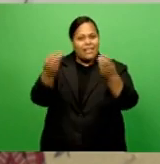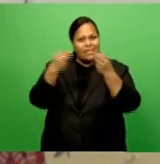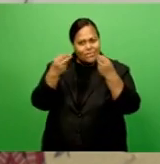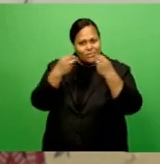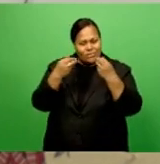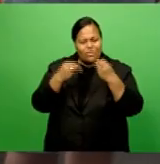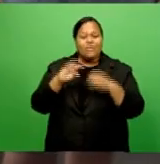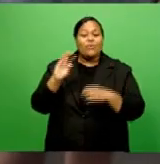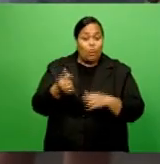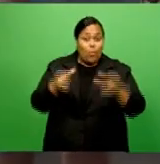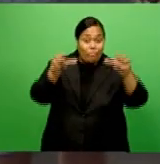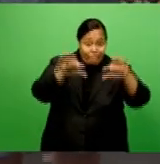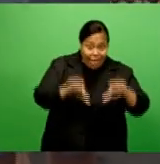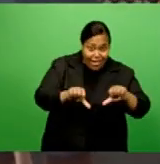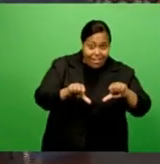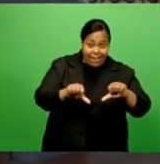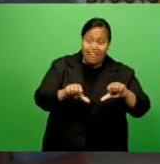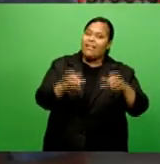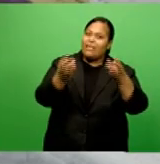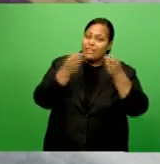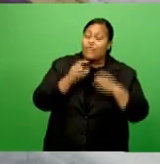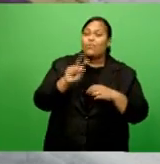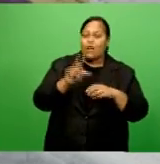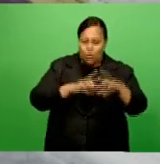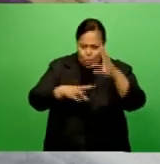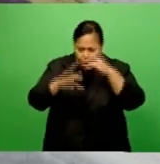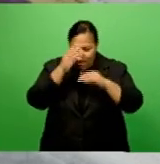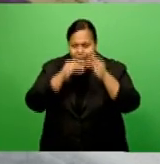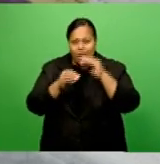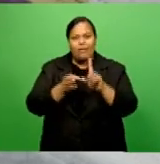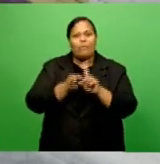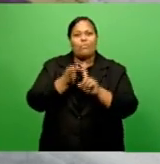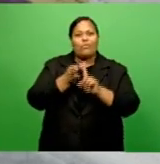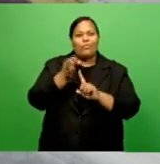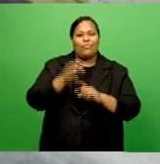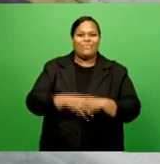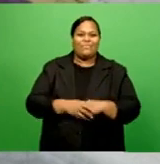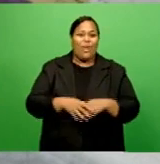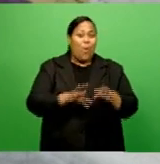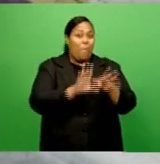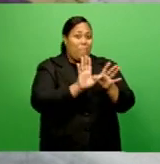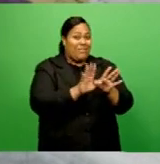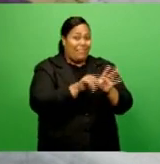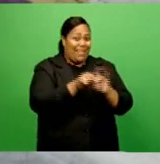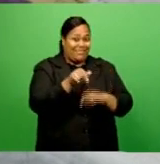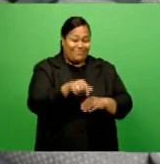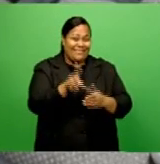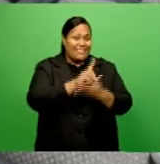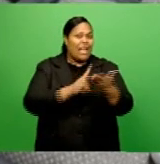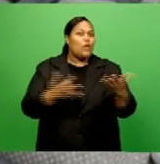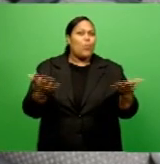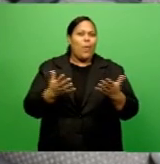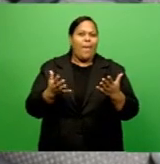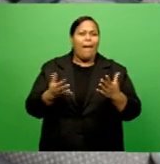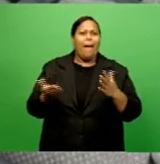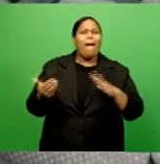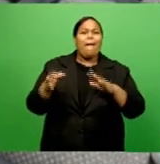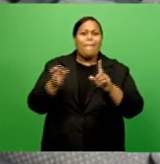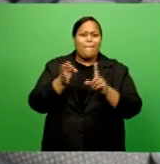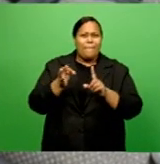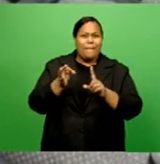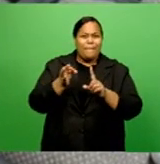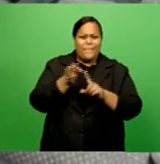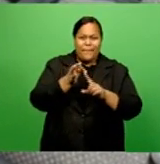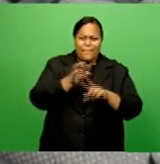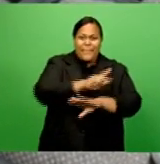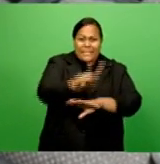So from your failure, you learn. The black butterfly design is based in Pacific Harbour. In her spare time, Matthews take